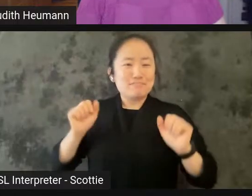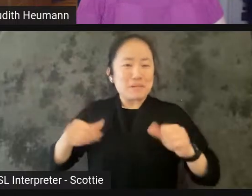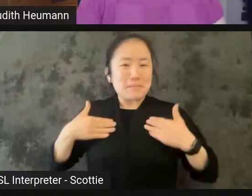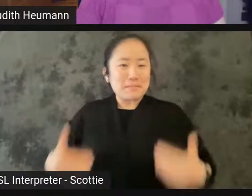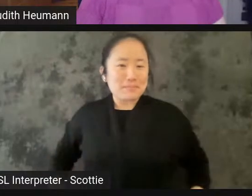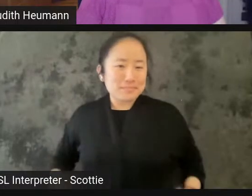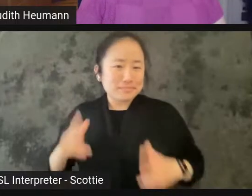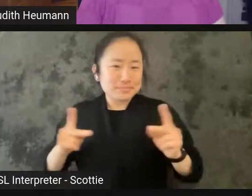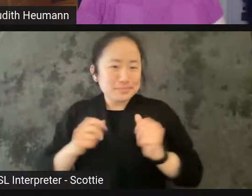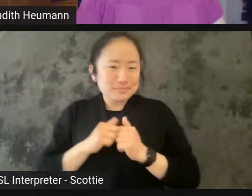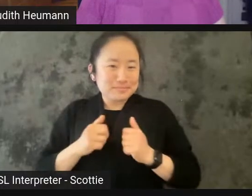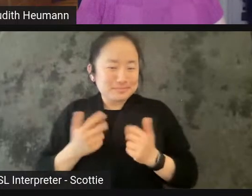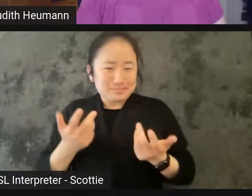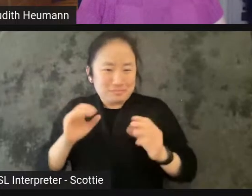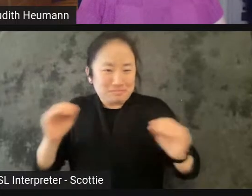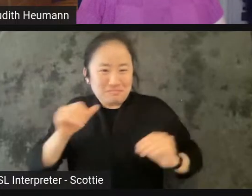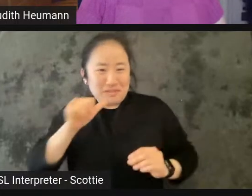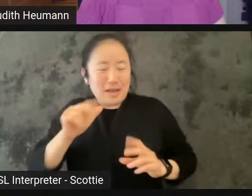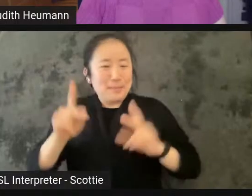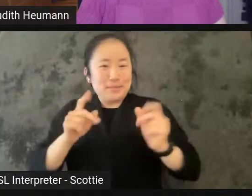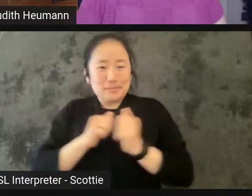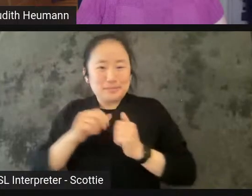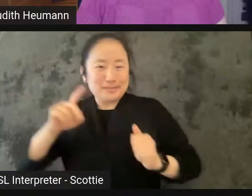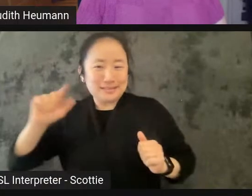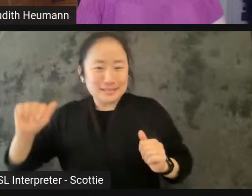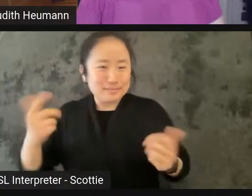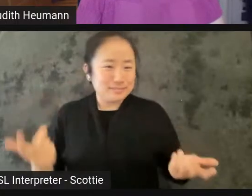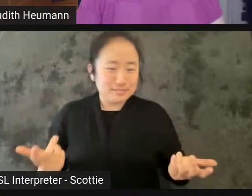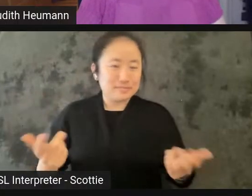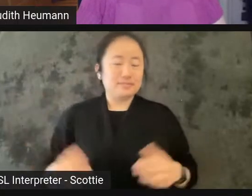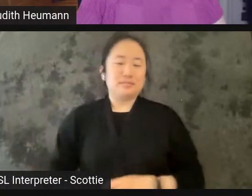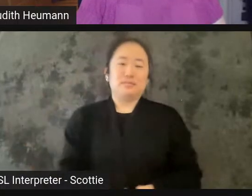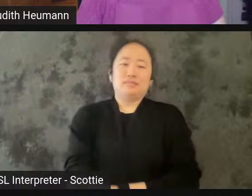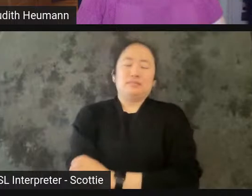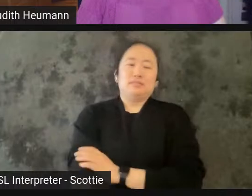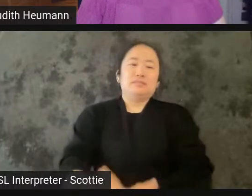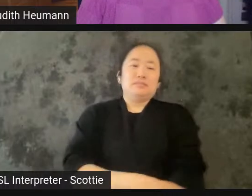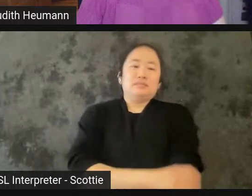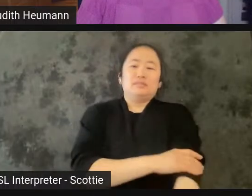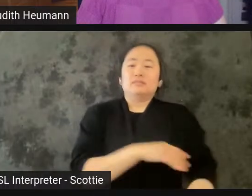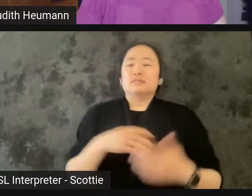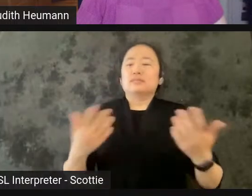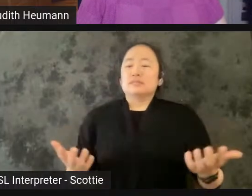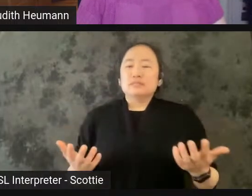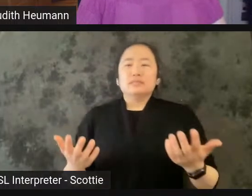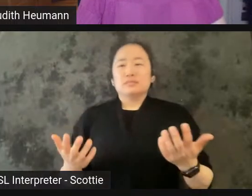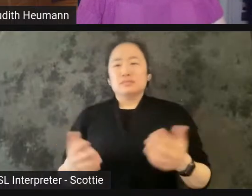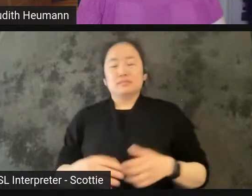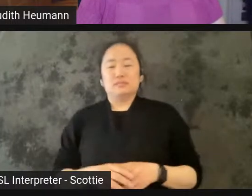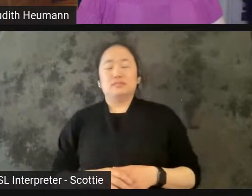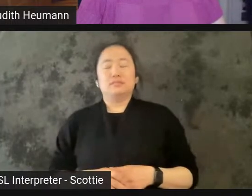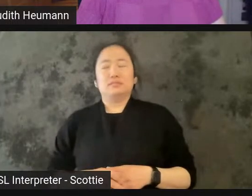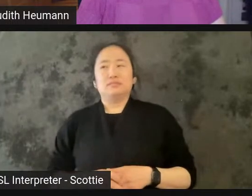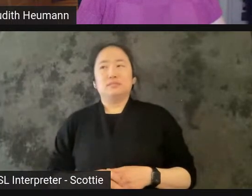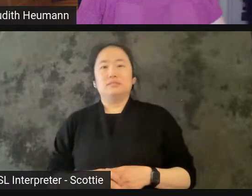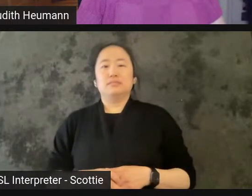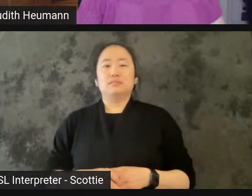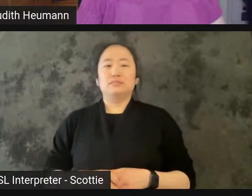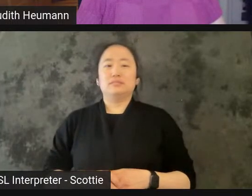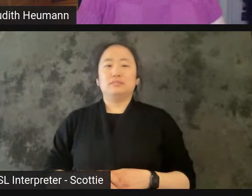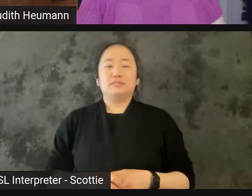which is clearly not true any longer. But additionally,